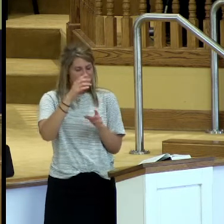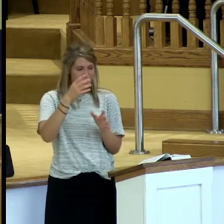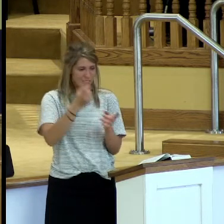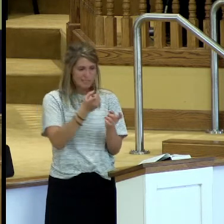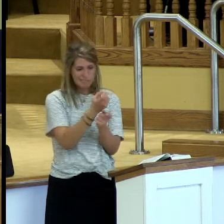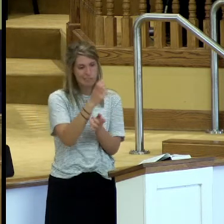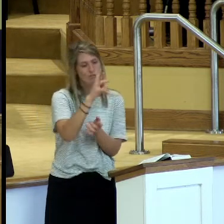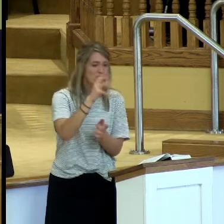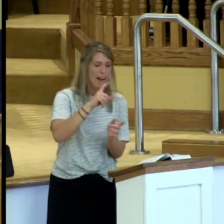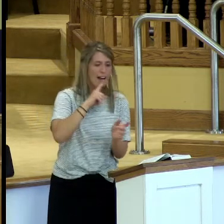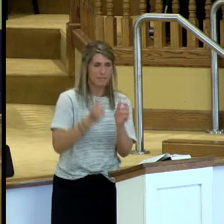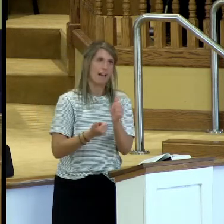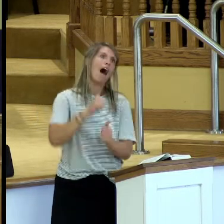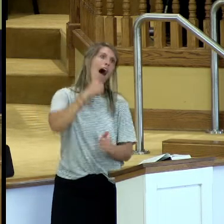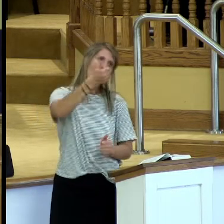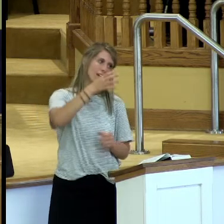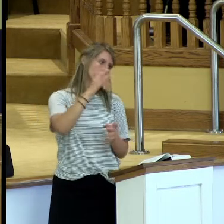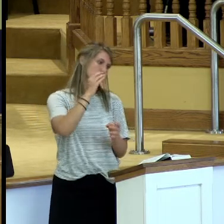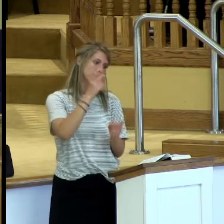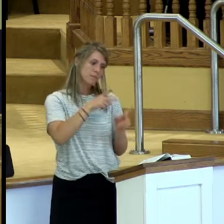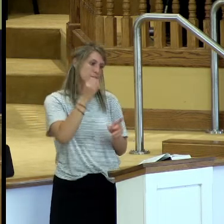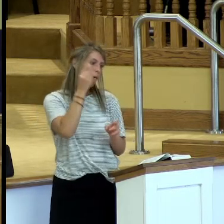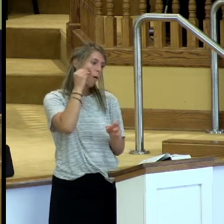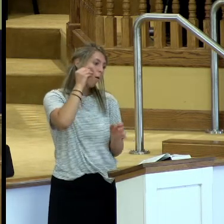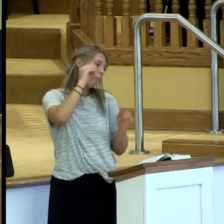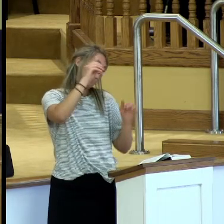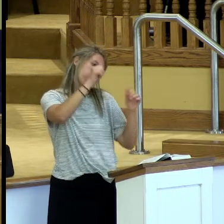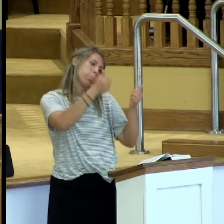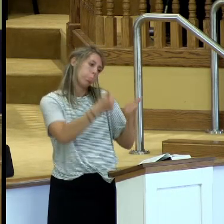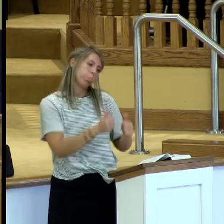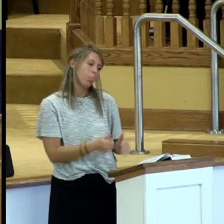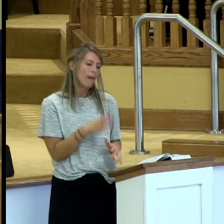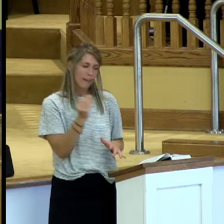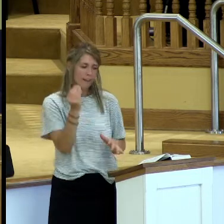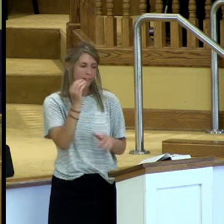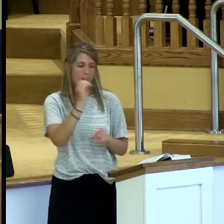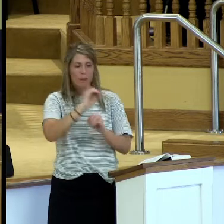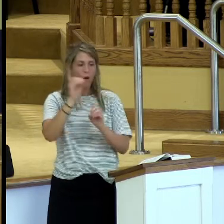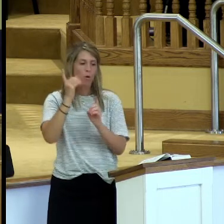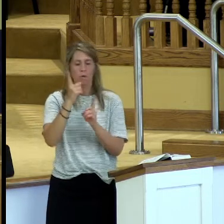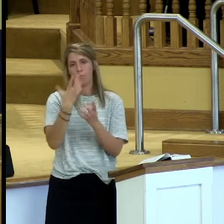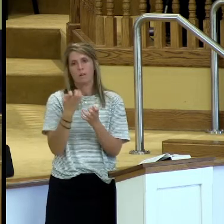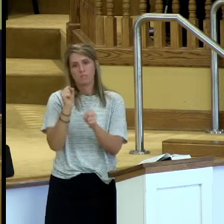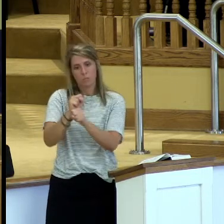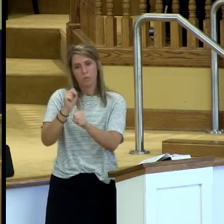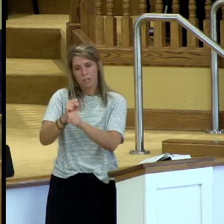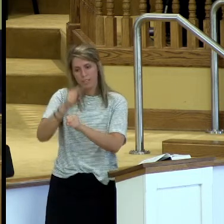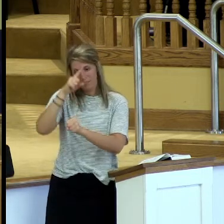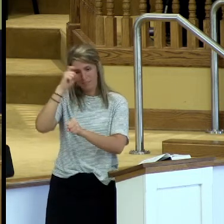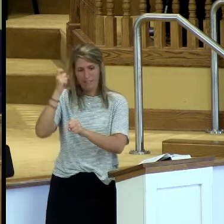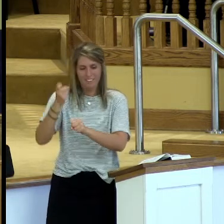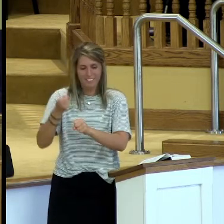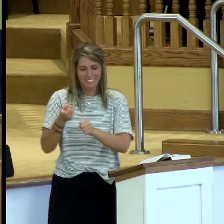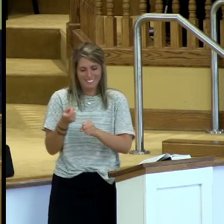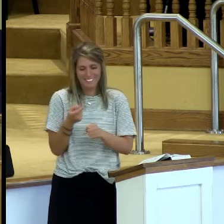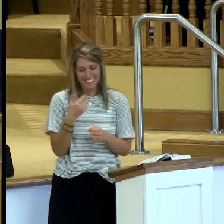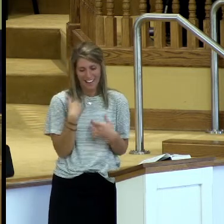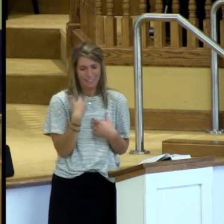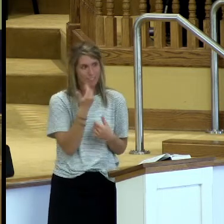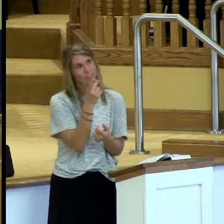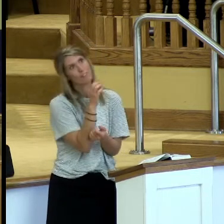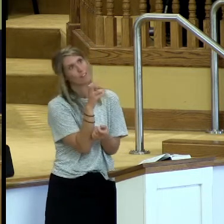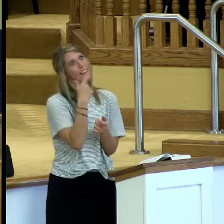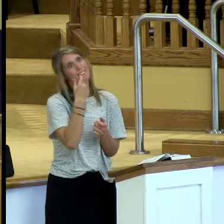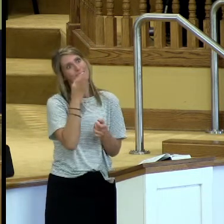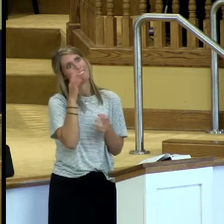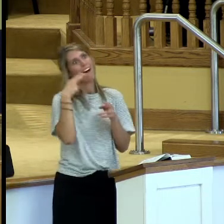up because now they've got these addictions. No one wants to go to work because of the stimulus check. Yeah, I said it. And now they're